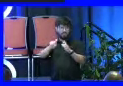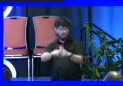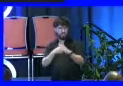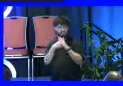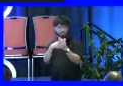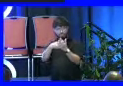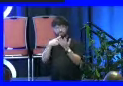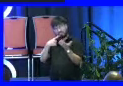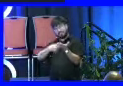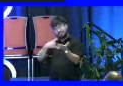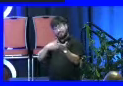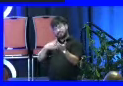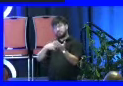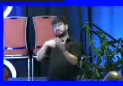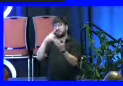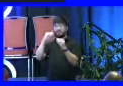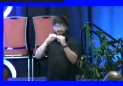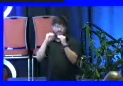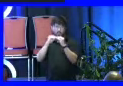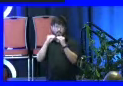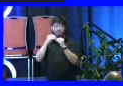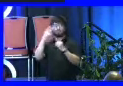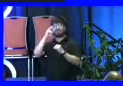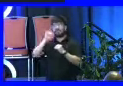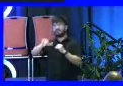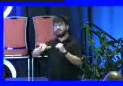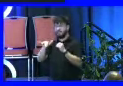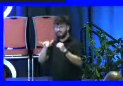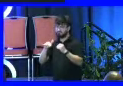talking about more because of this growing incidence. But